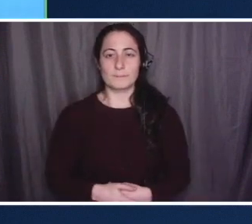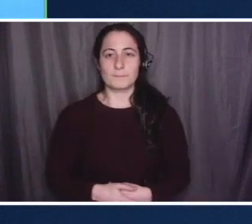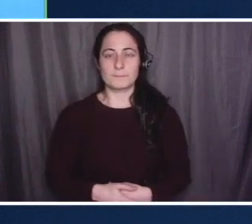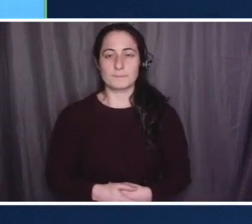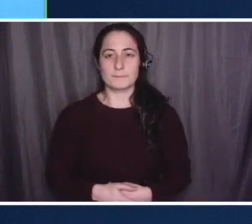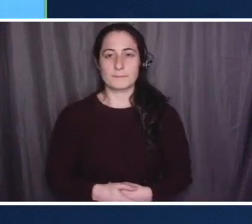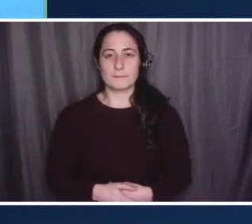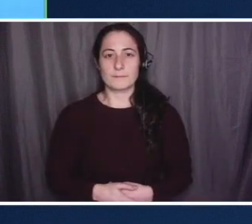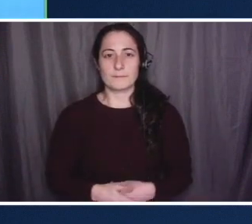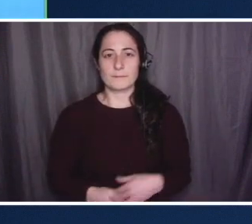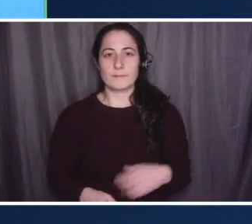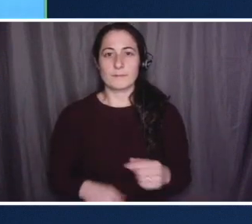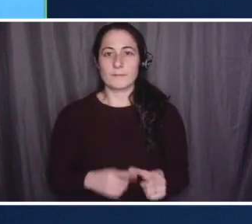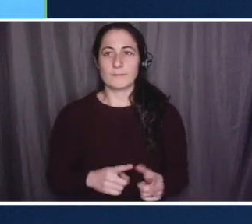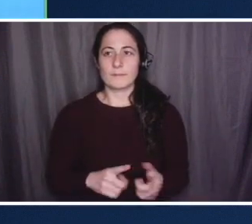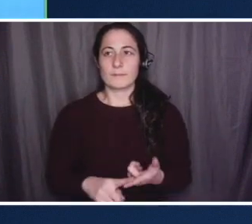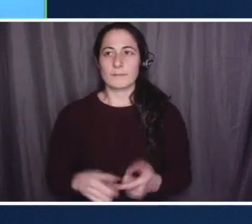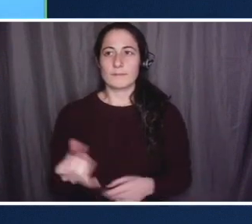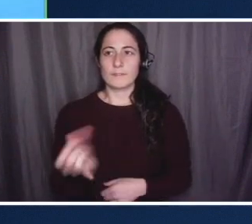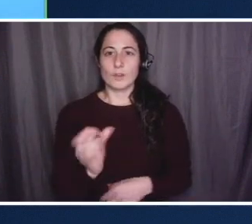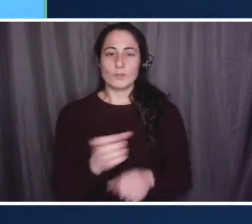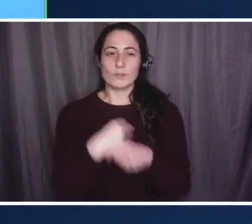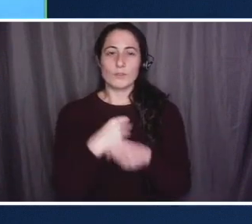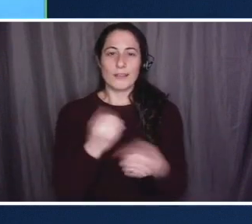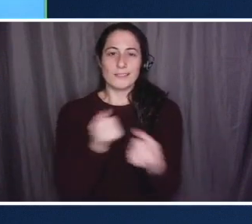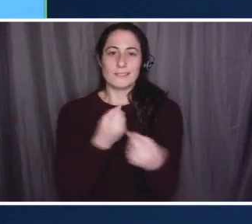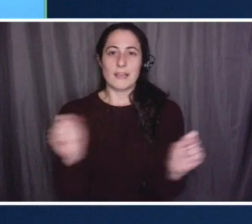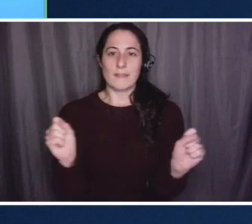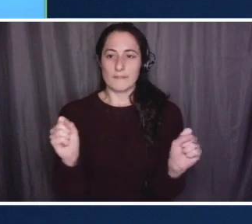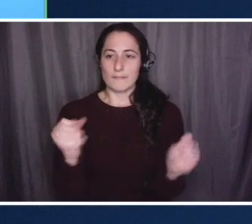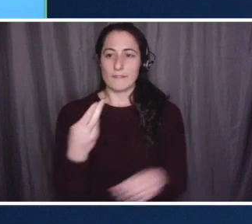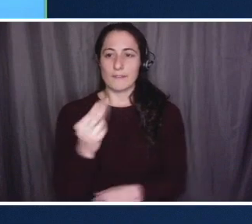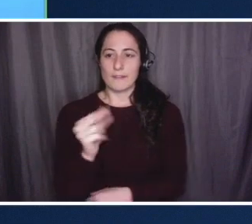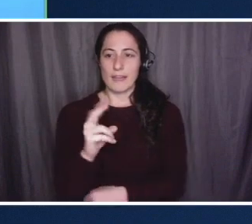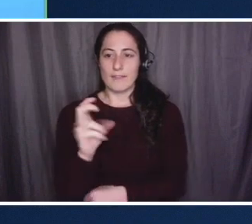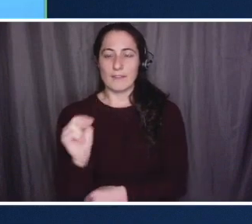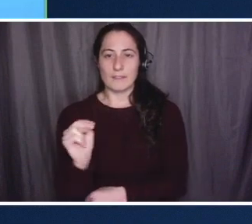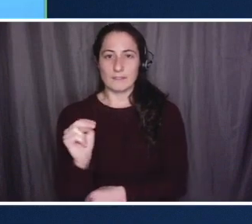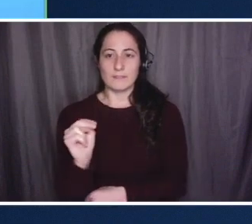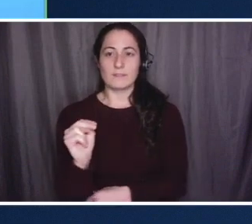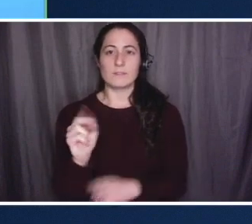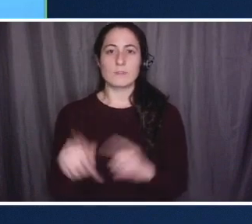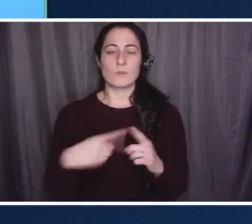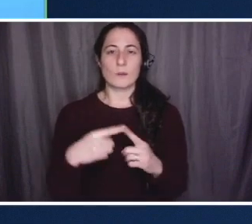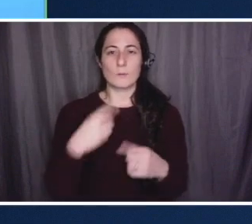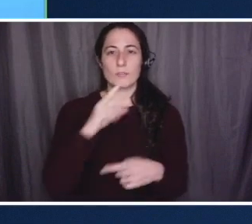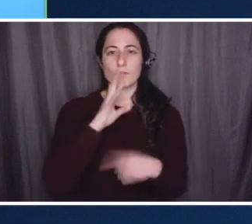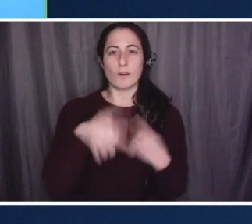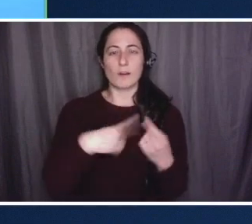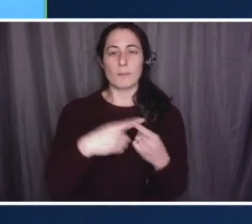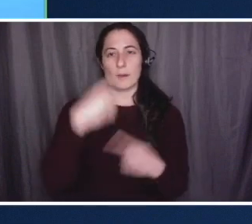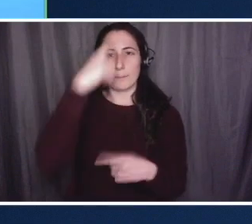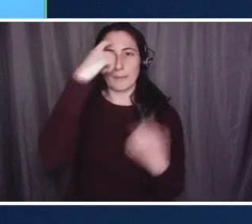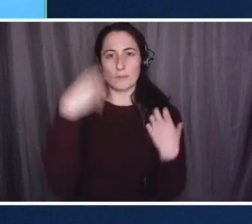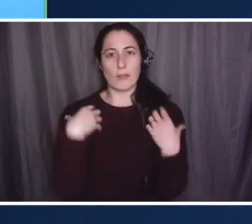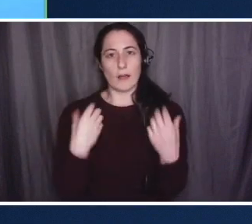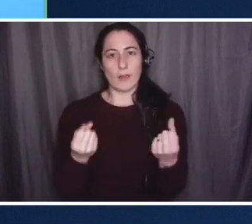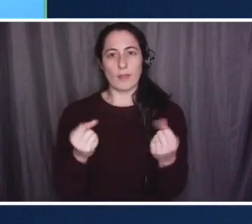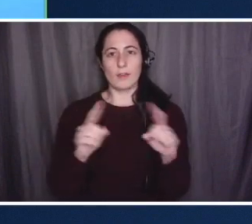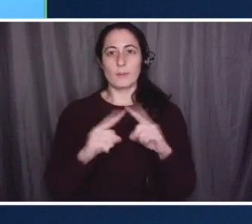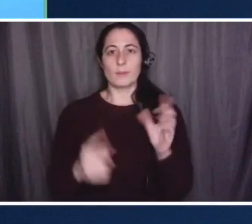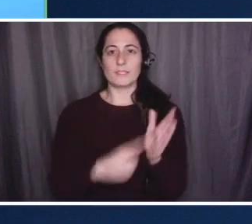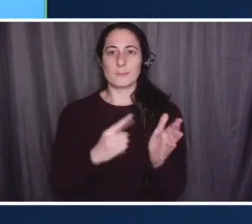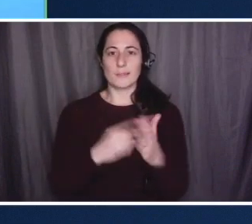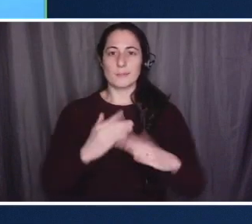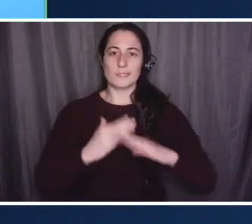I think that that's something that you already talk about mental health, but sometimes defenders are exhausted